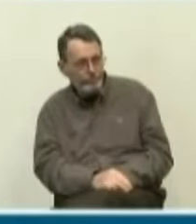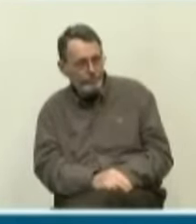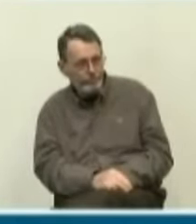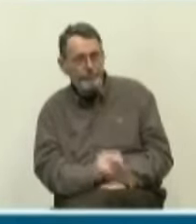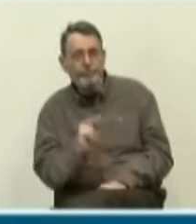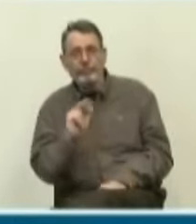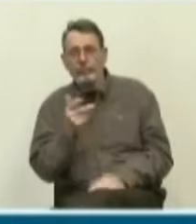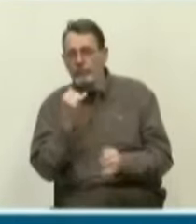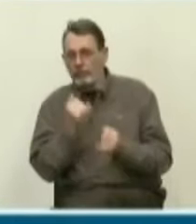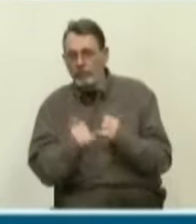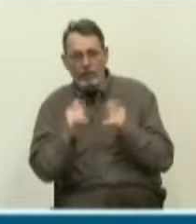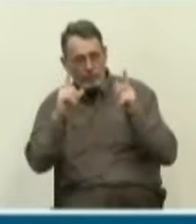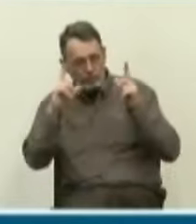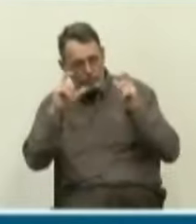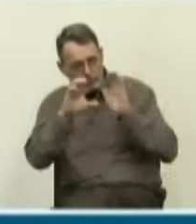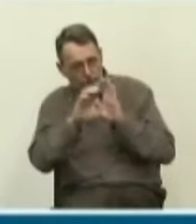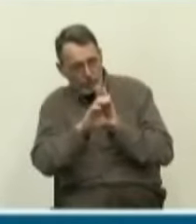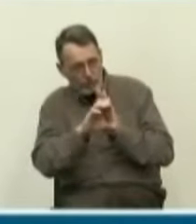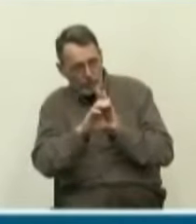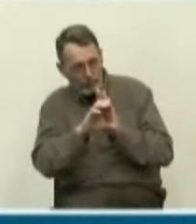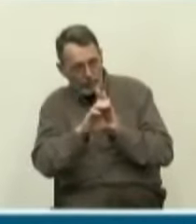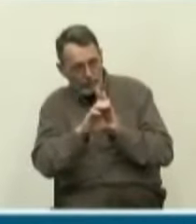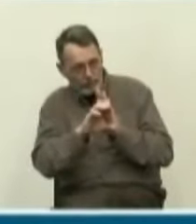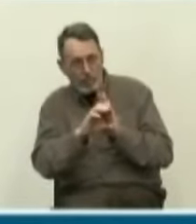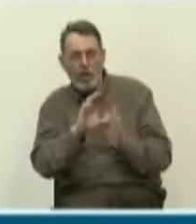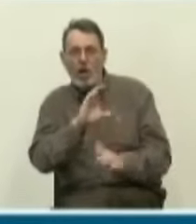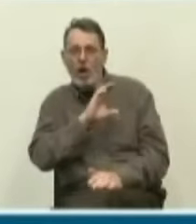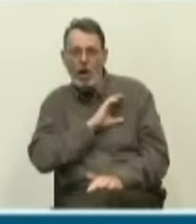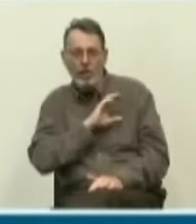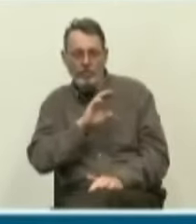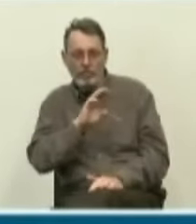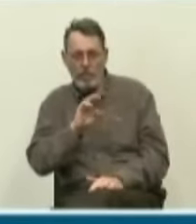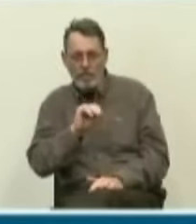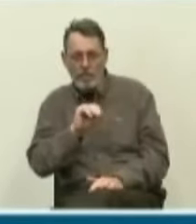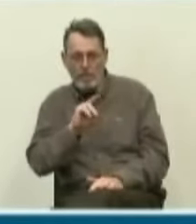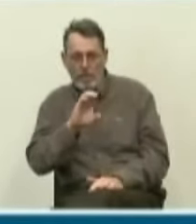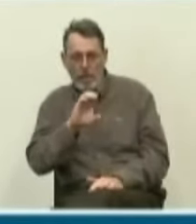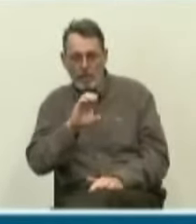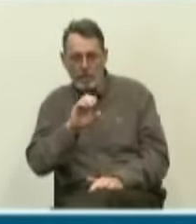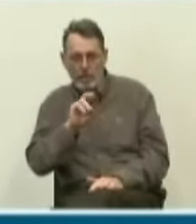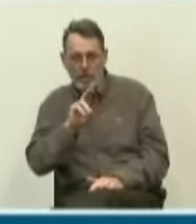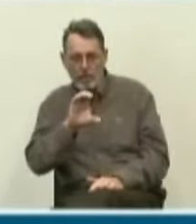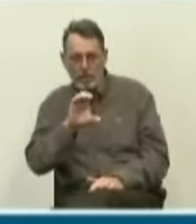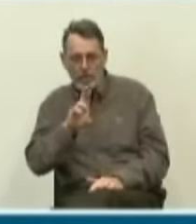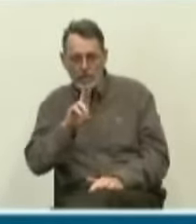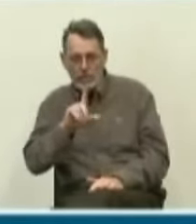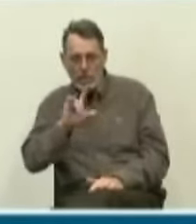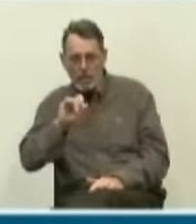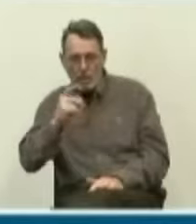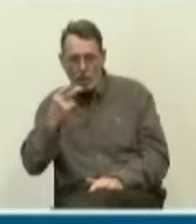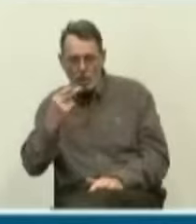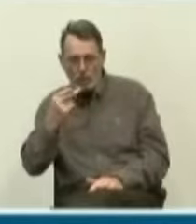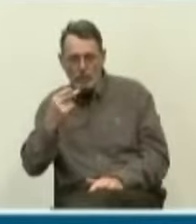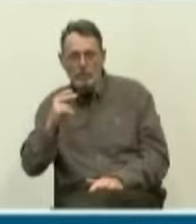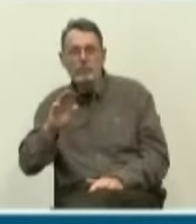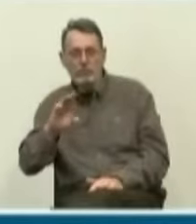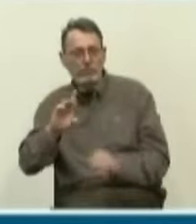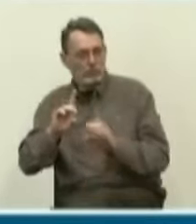The third and final photograph is a photograph of Officer McAuliffe's department-issued firearm.